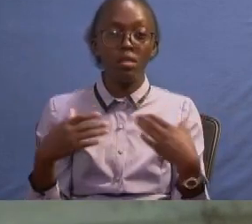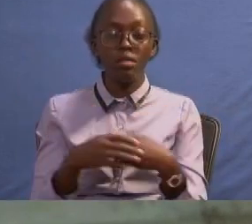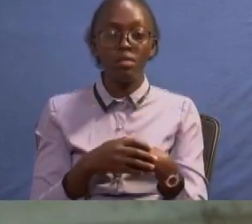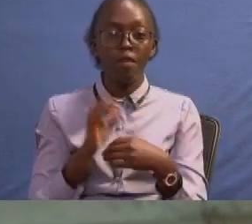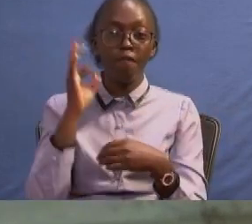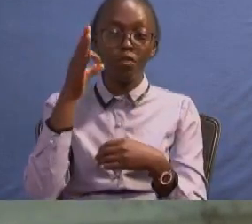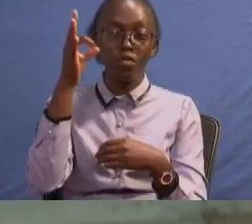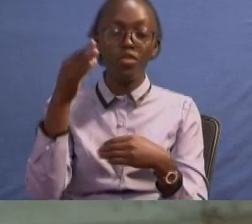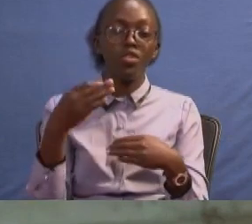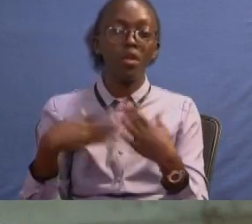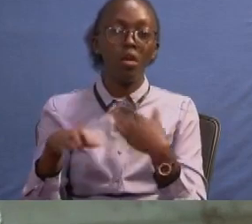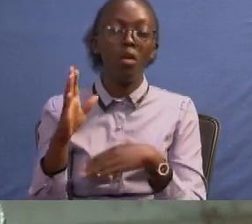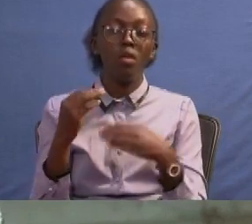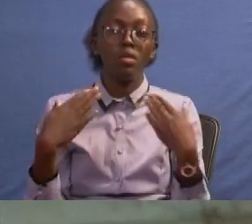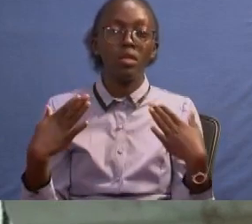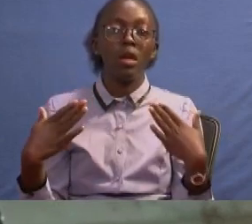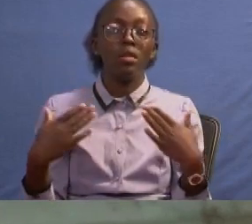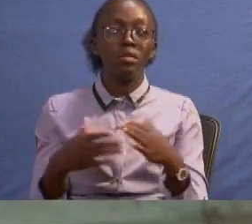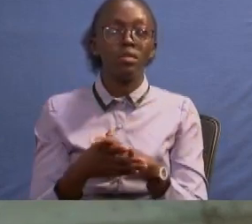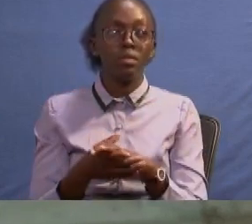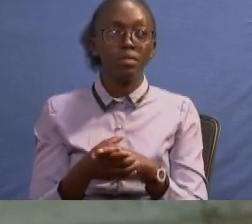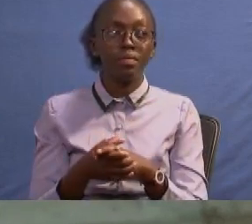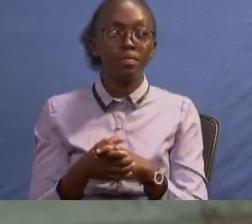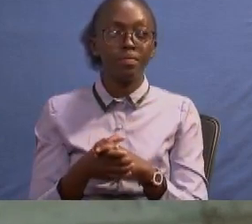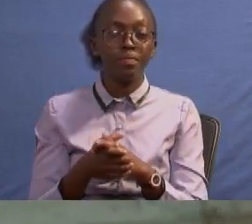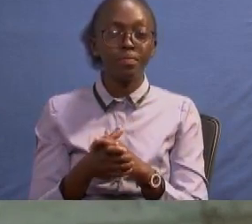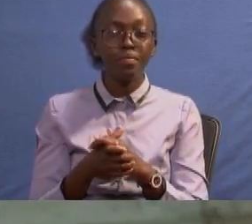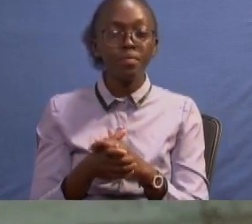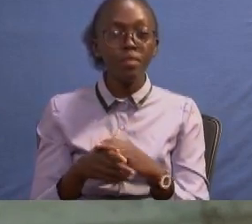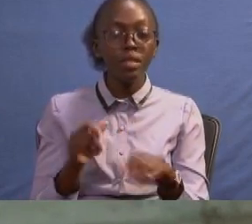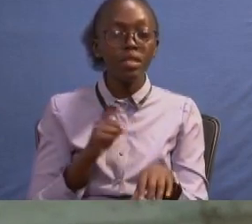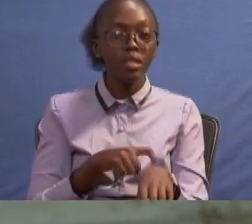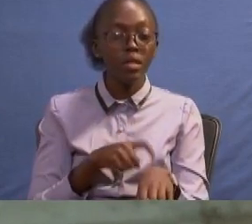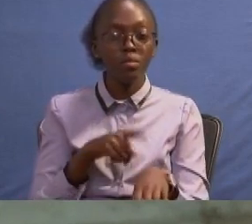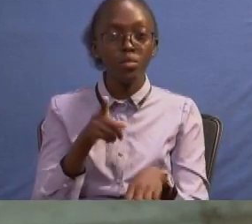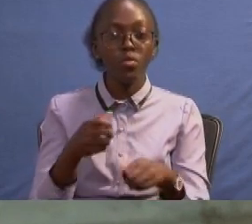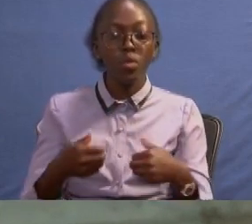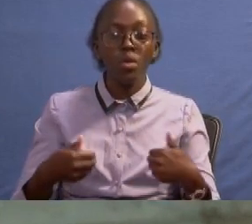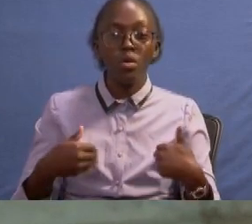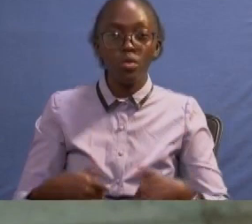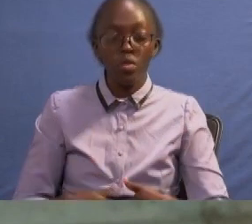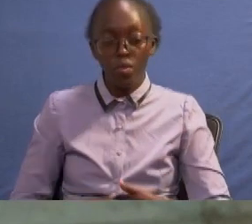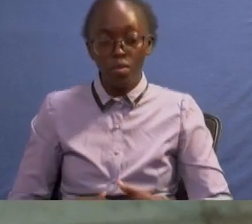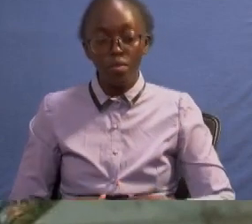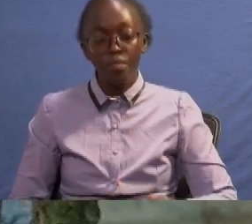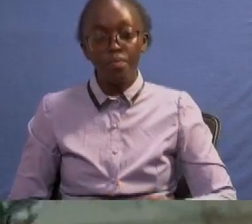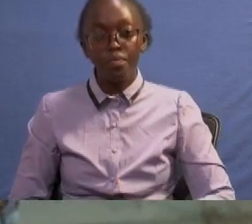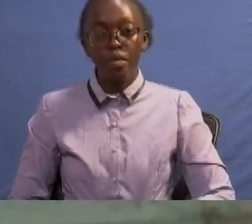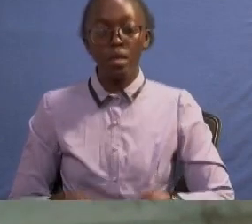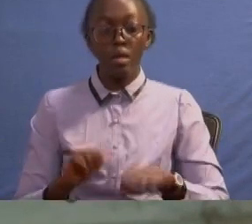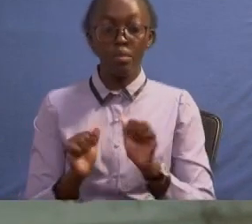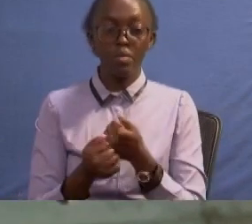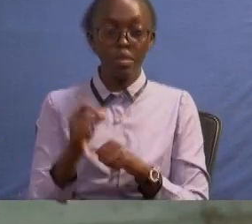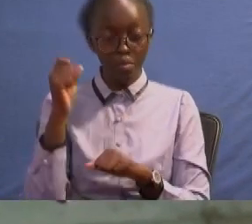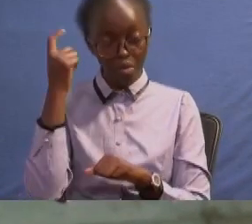hands. And many of us, when we are young, we never think that it will happen to